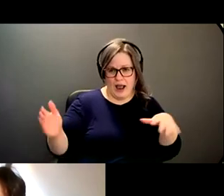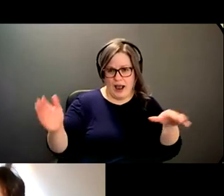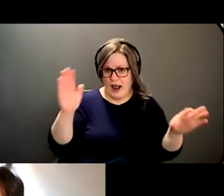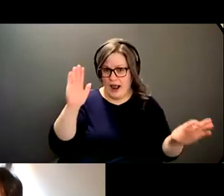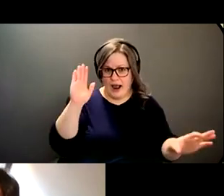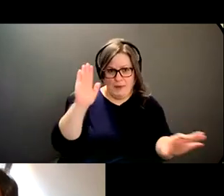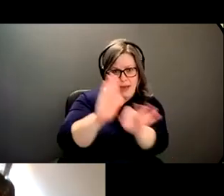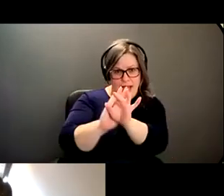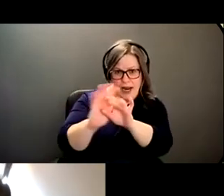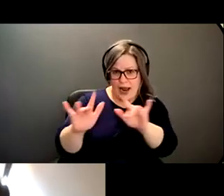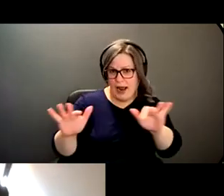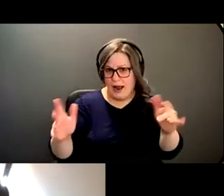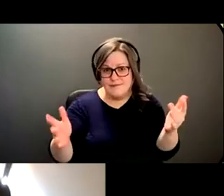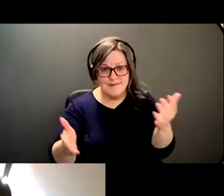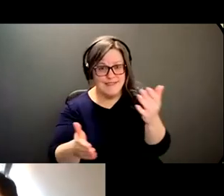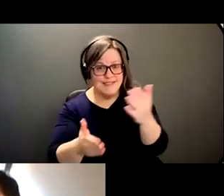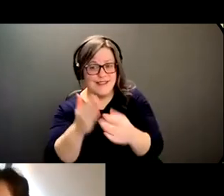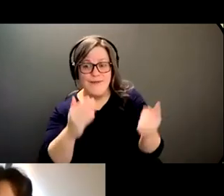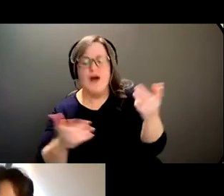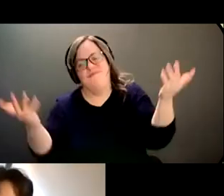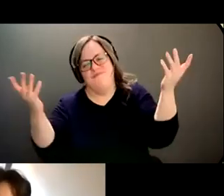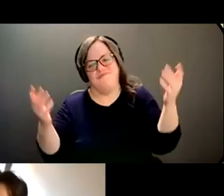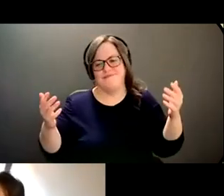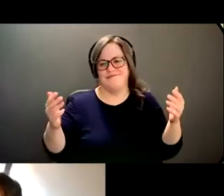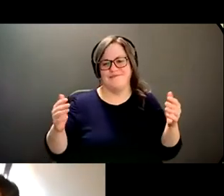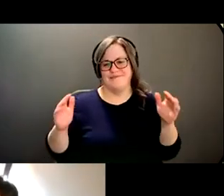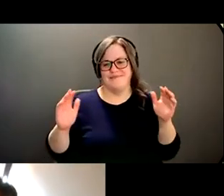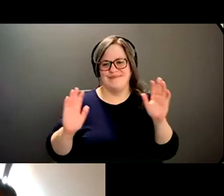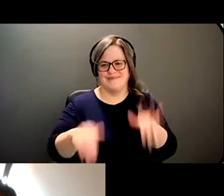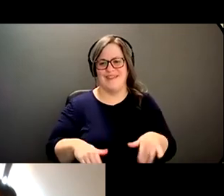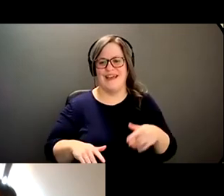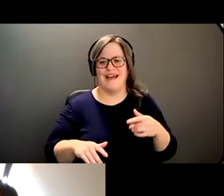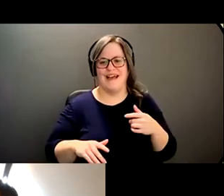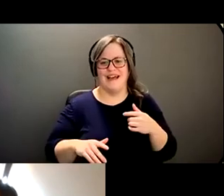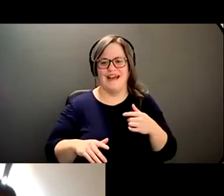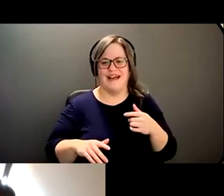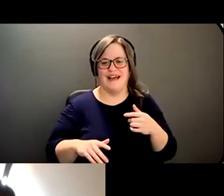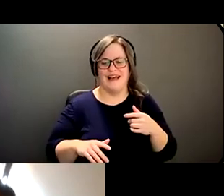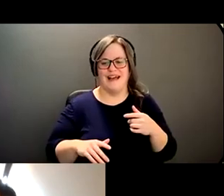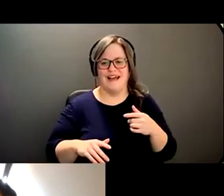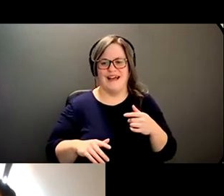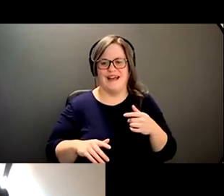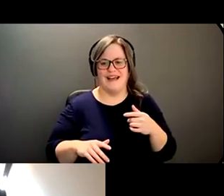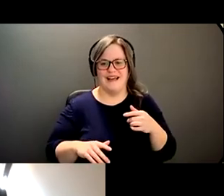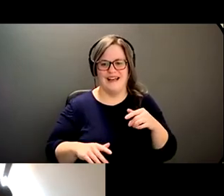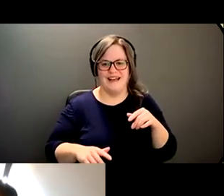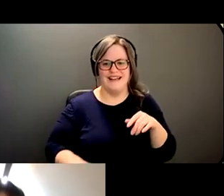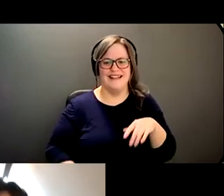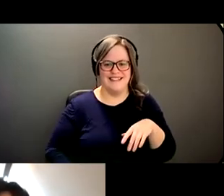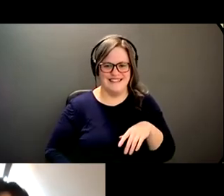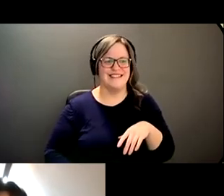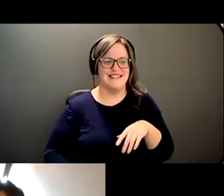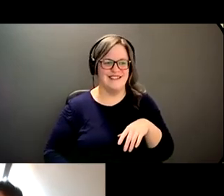somebody. All right, I guess I'll start. Oh. Oh, the boss! I got it. All right.